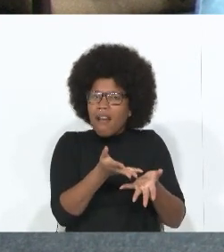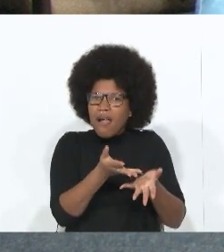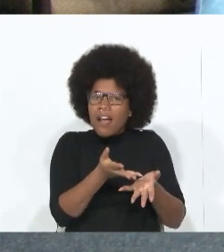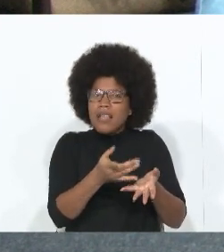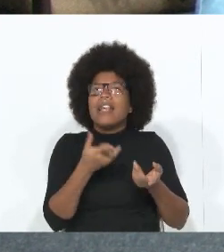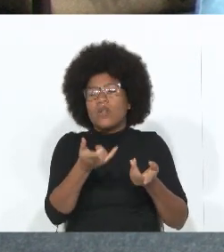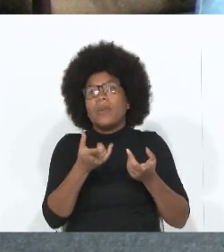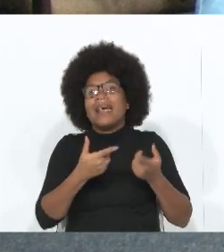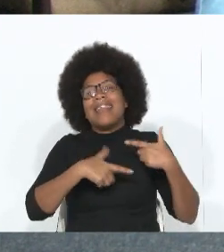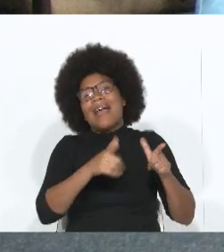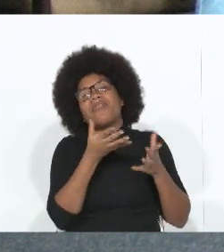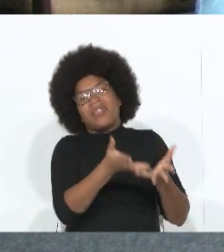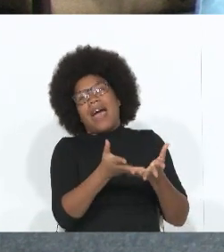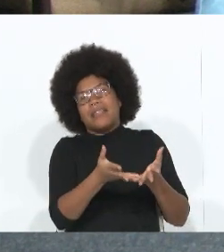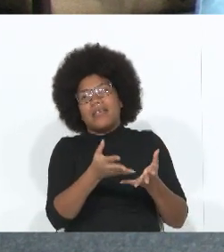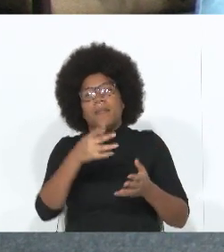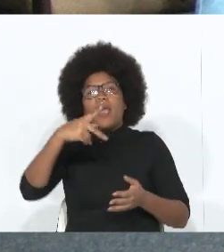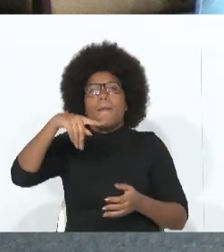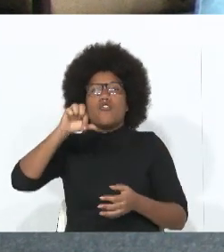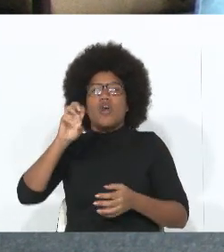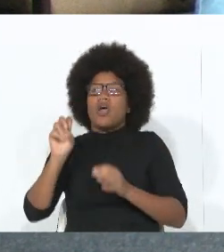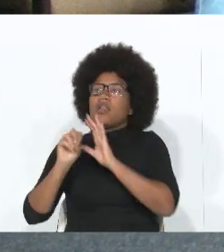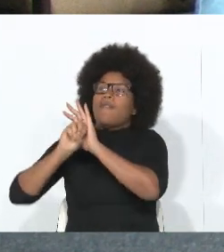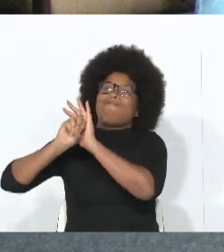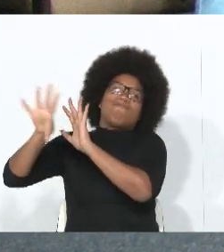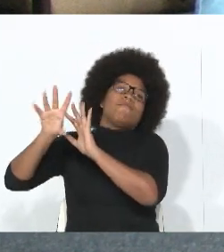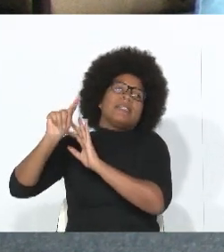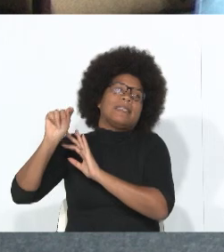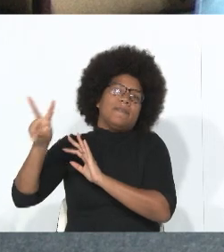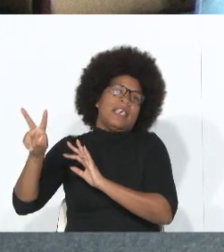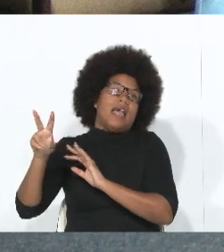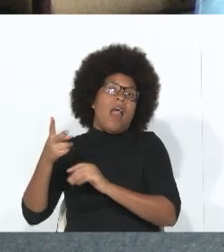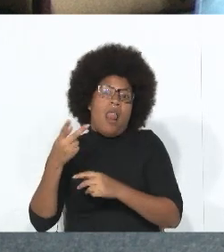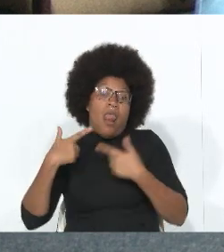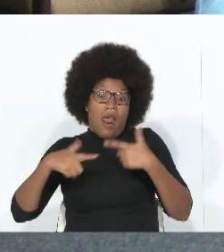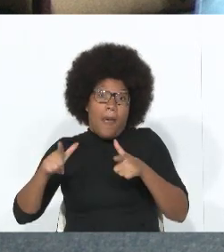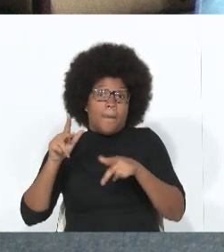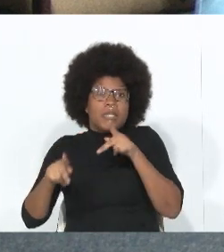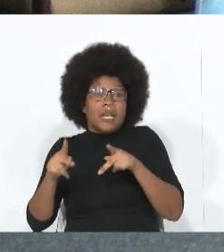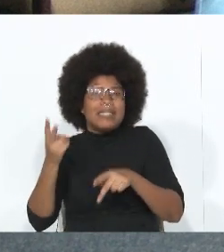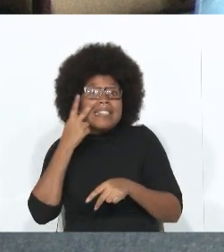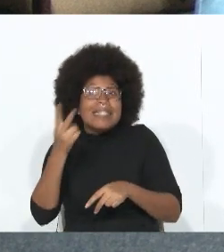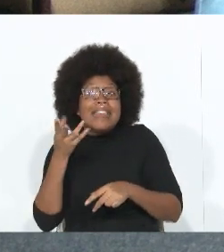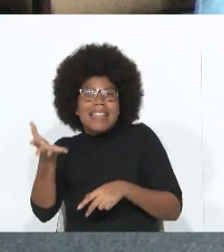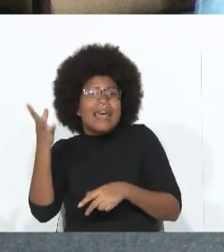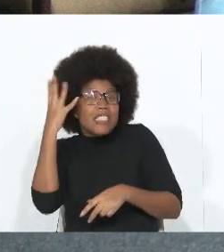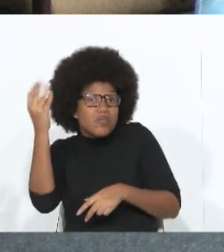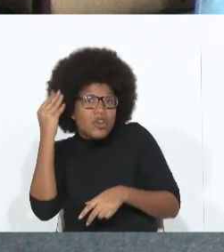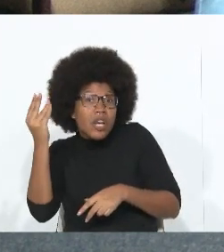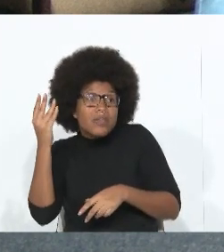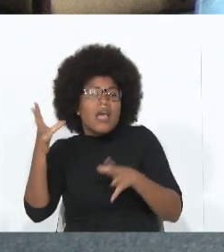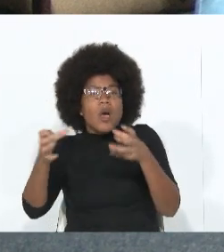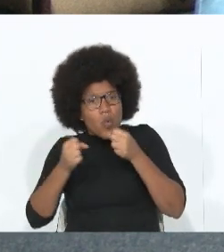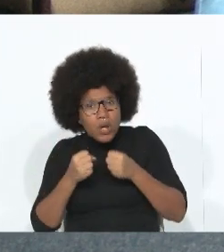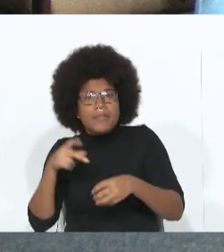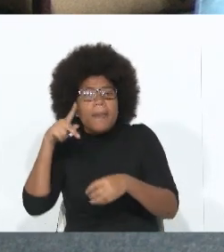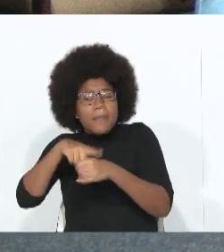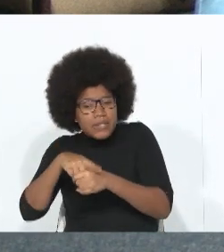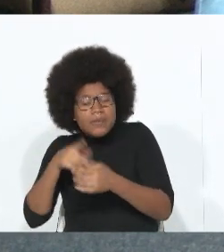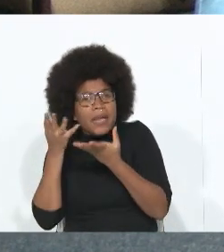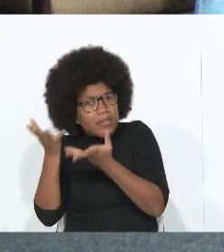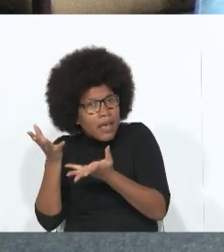let that be the product? Let a viewer see that experience and possibly even want to be a part of that